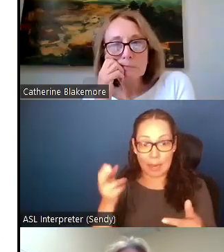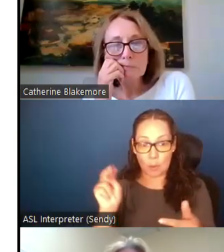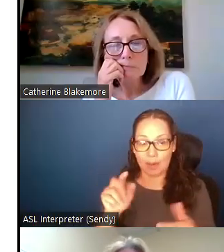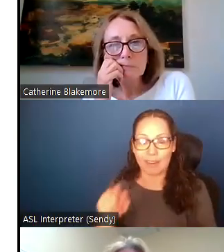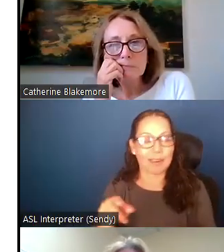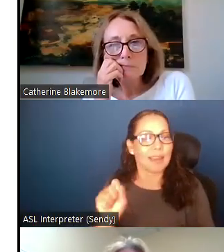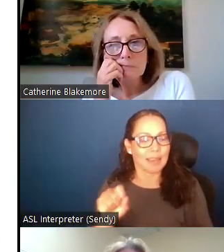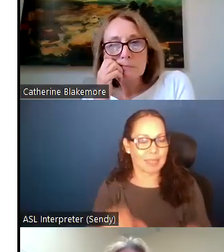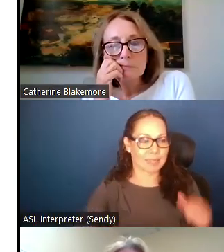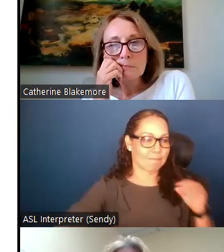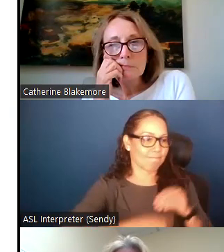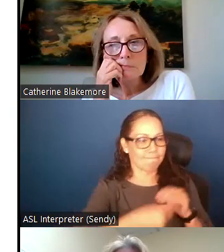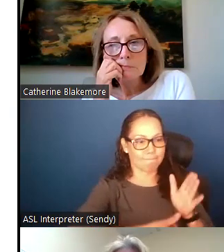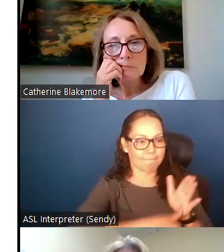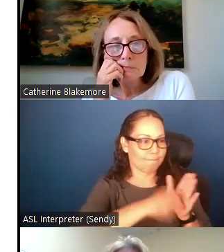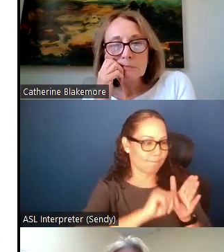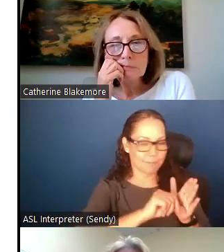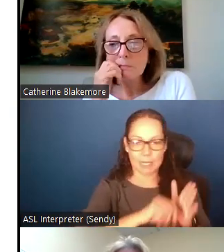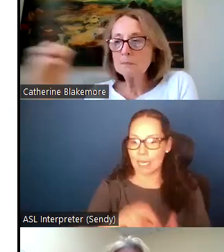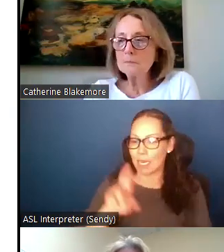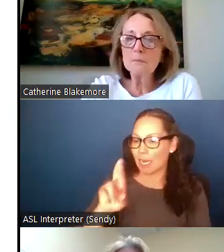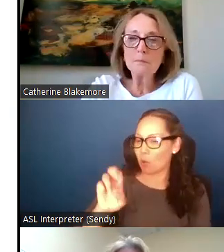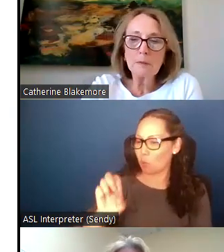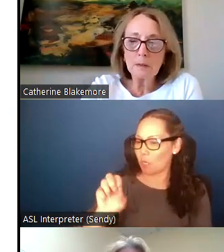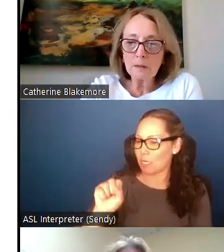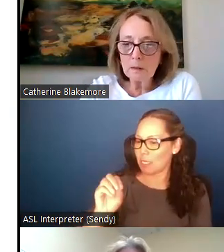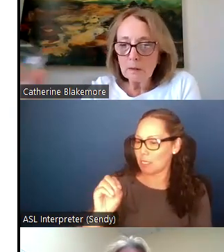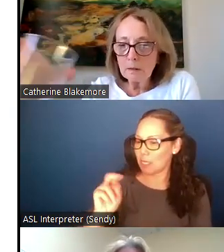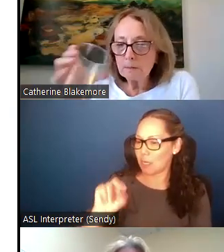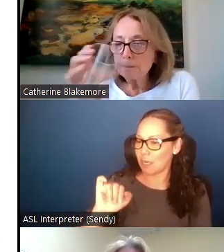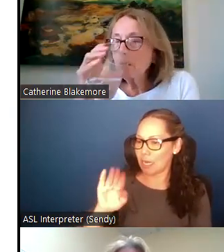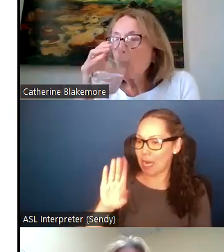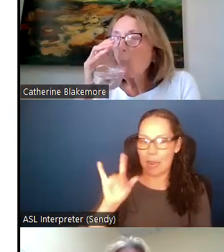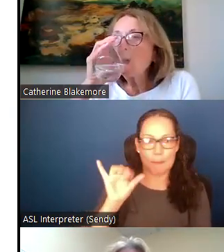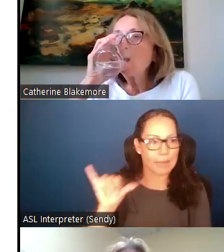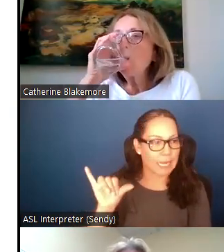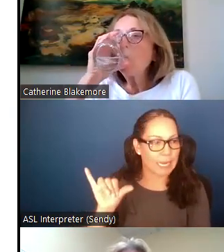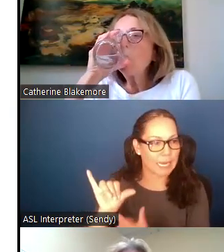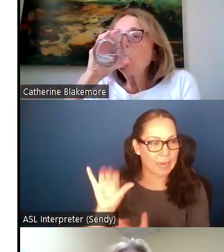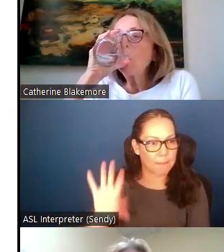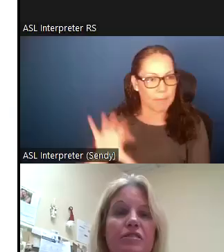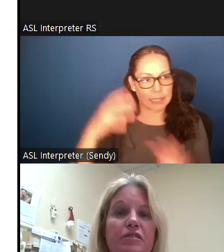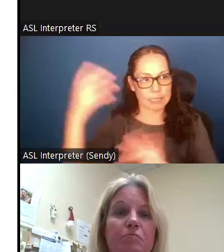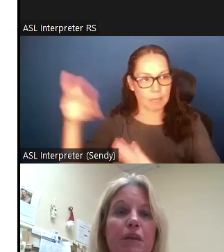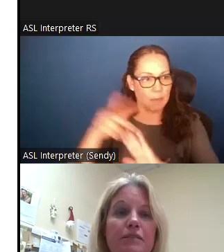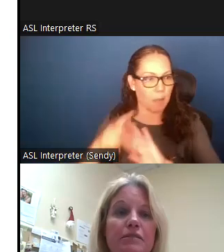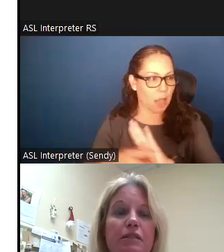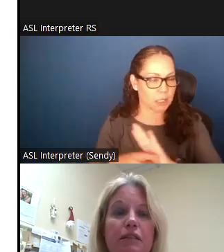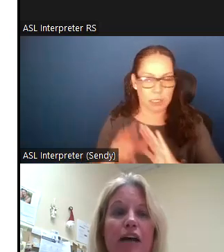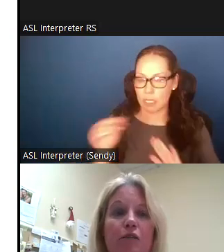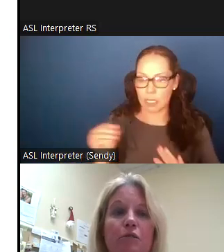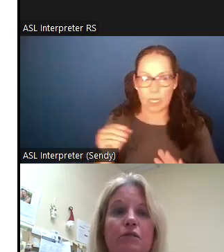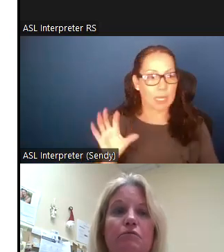to reiterate, I think the word reasonably kind of messes up the policy. The facility